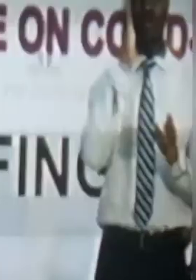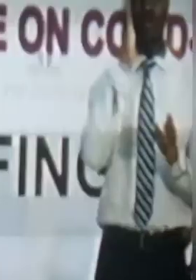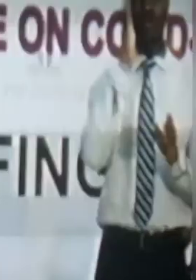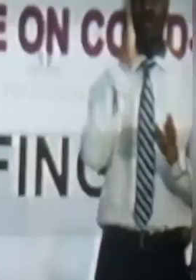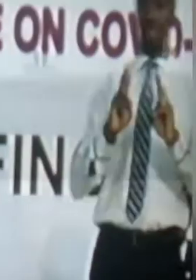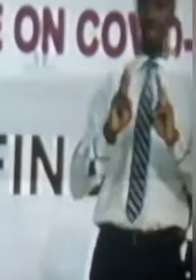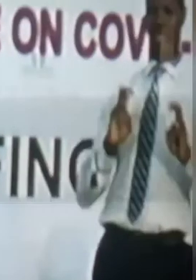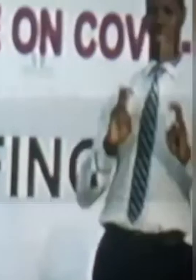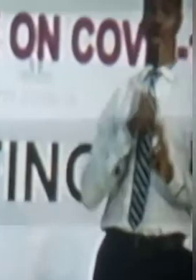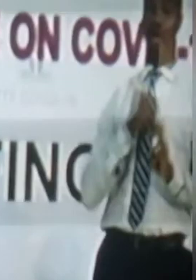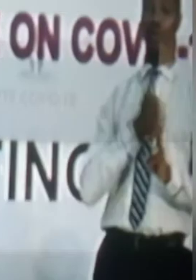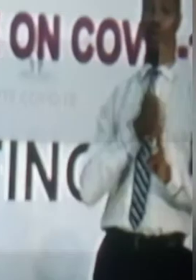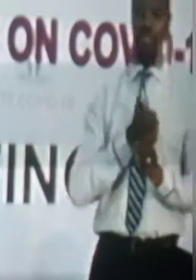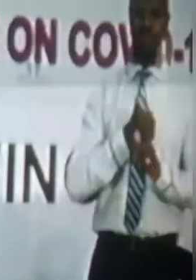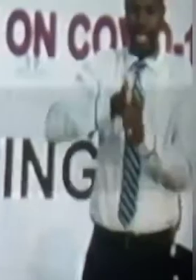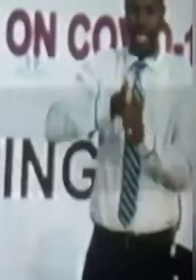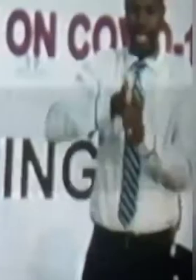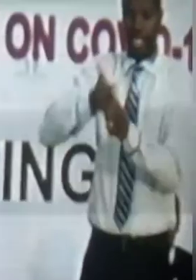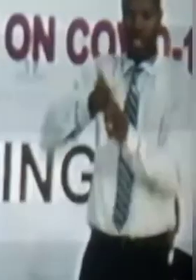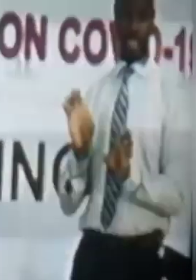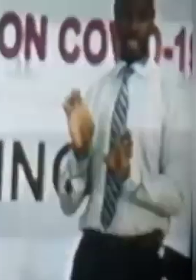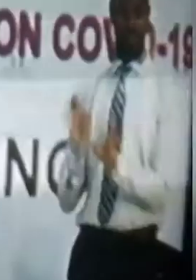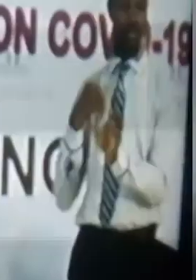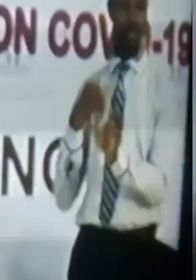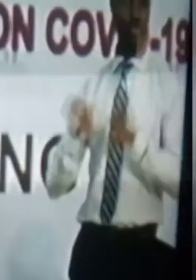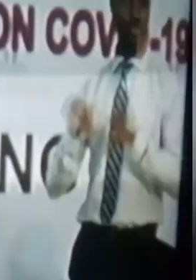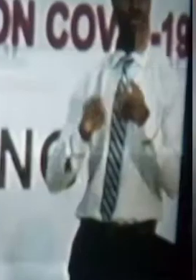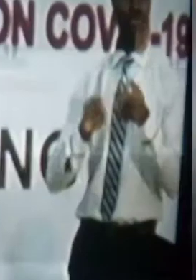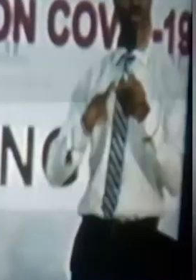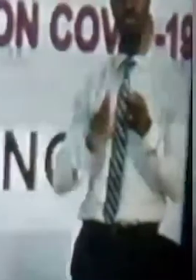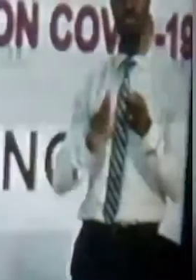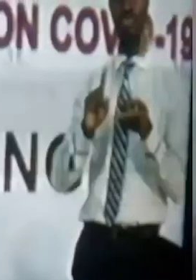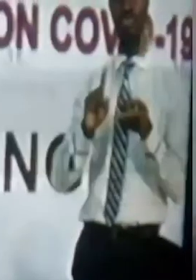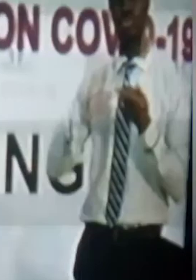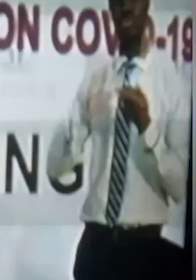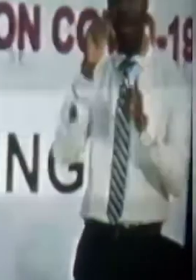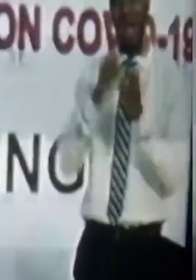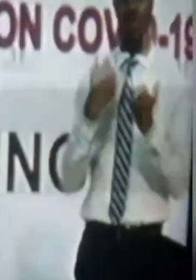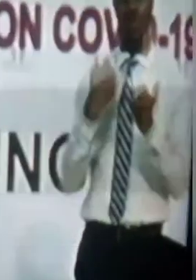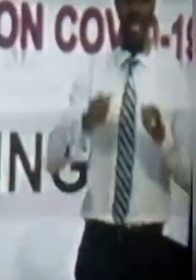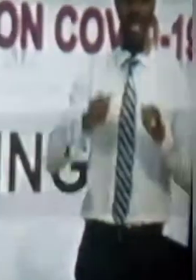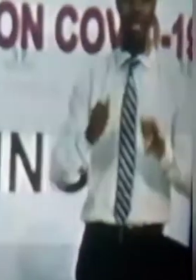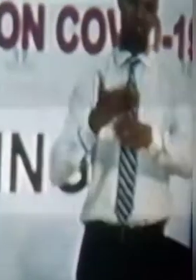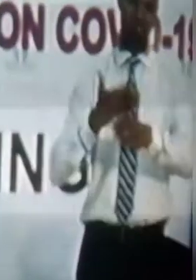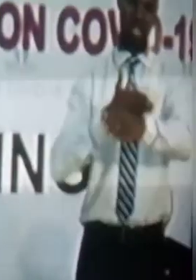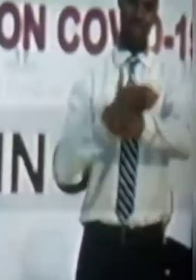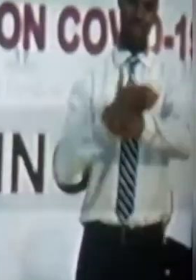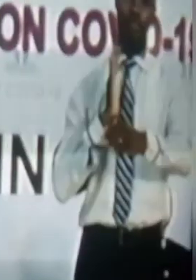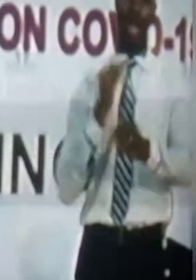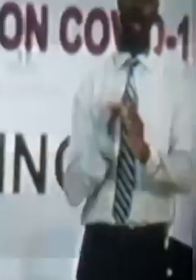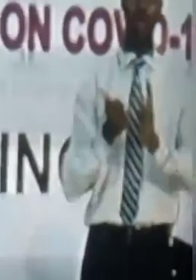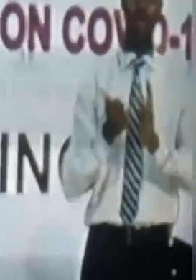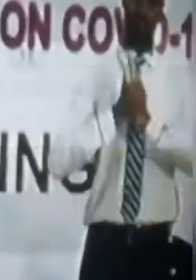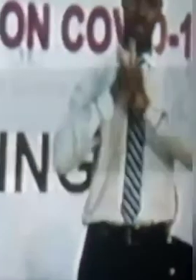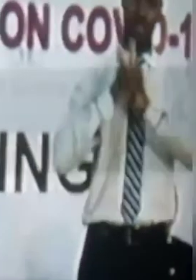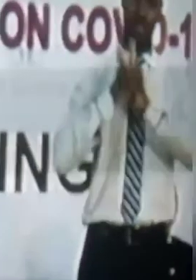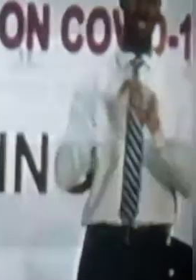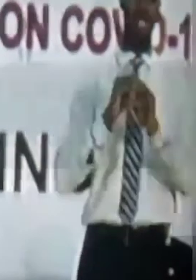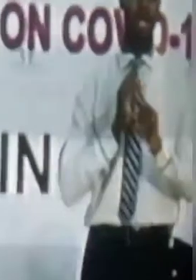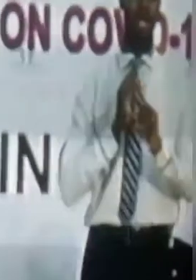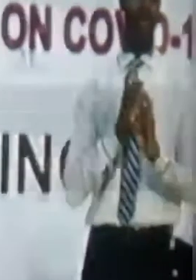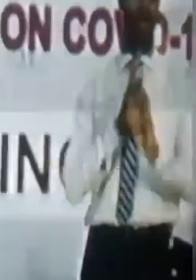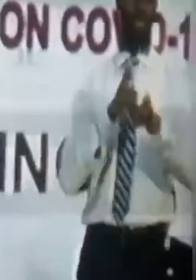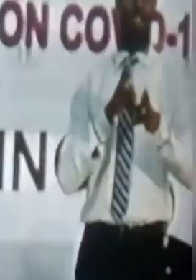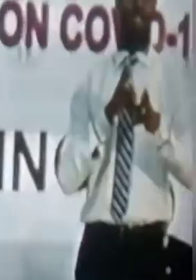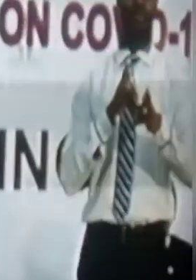these indicators and use that to improve the effectiveness of the response. In addition to case